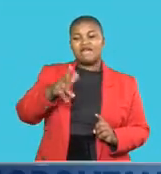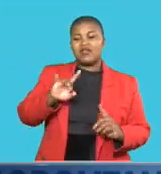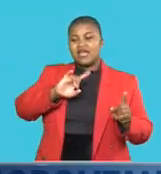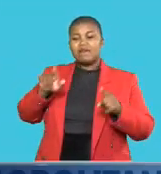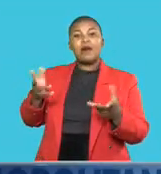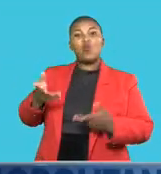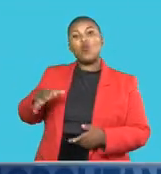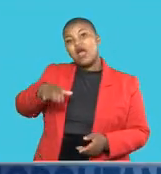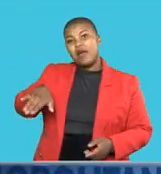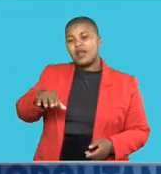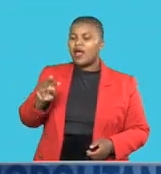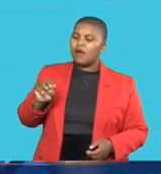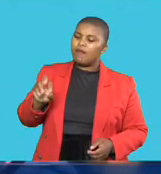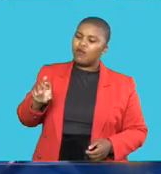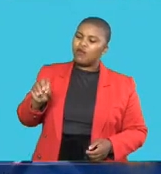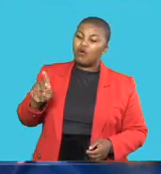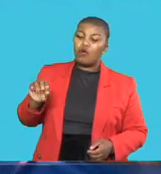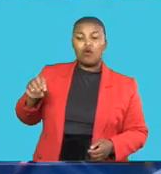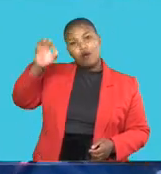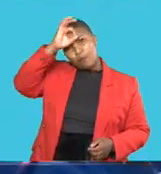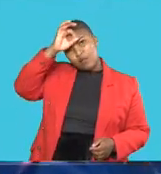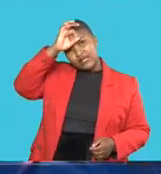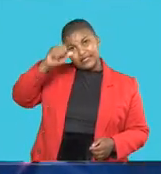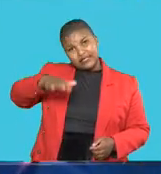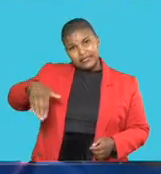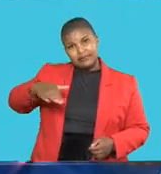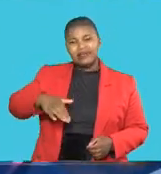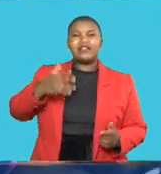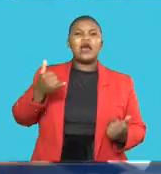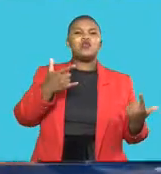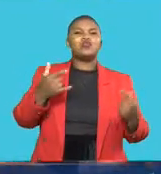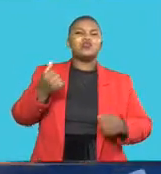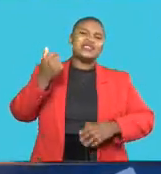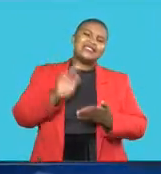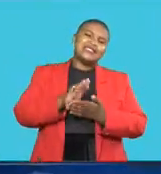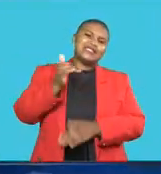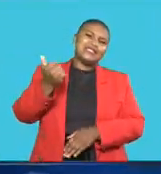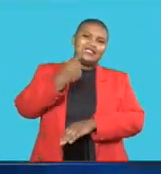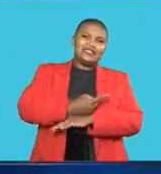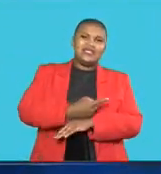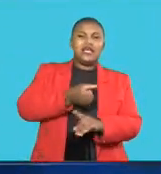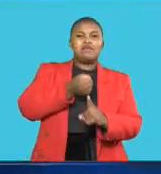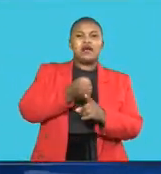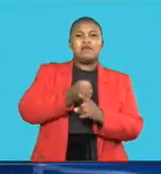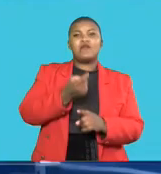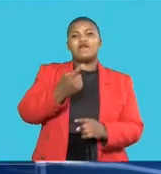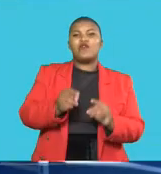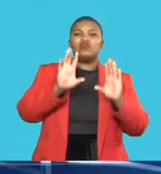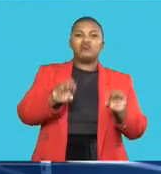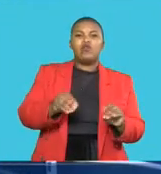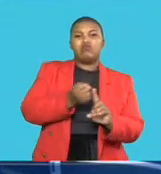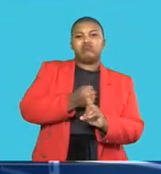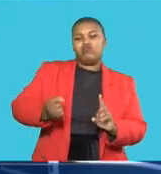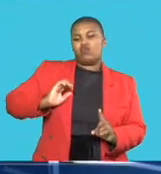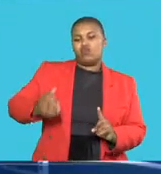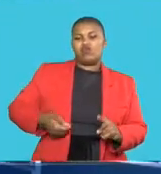esiteshini samaphoyisa eMoroka lapho khona abequba umkhankaso wensuku ezishumi nesithupha zokulwisana nodlame olubhekiswe kubantu besifazane nezingane.